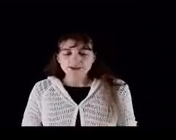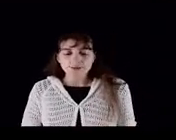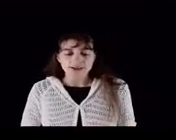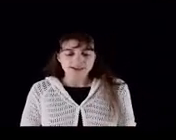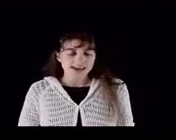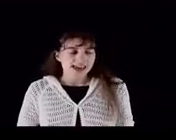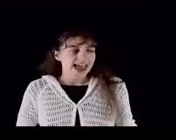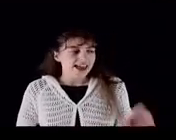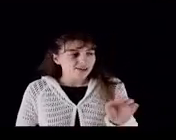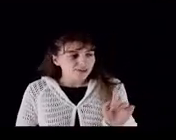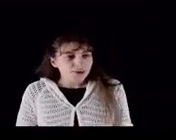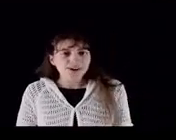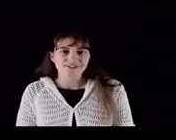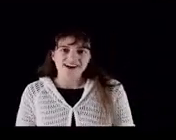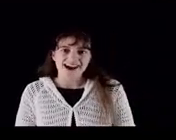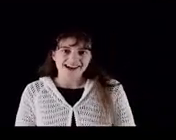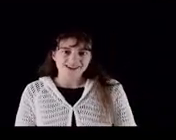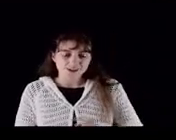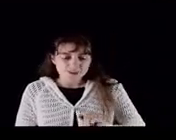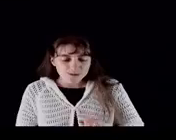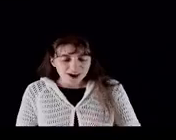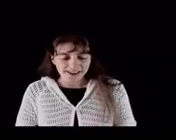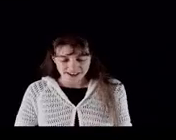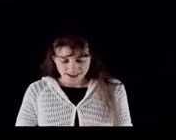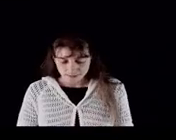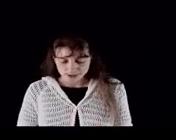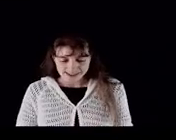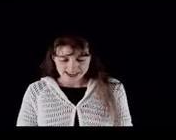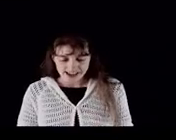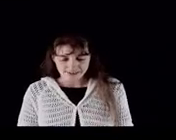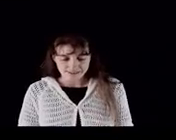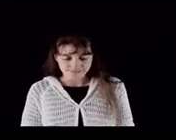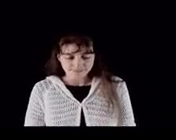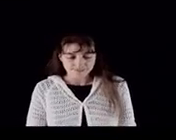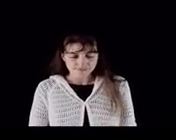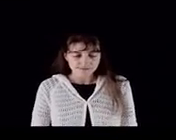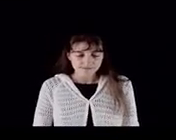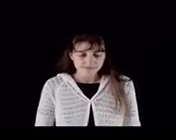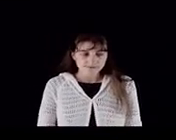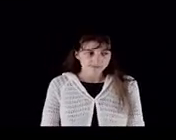good works and glorify your Father which is in heaven.